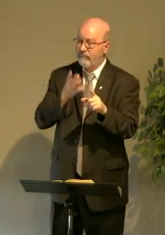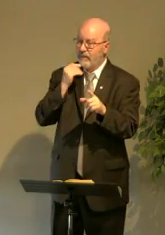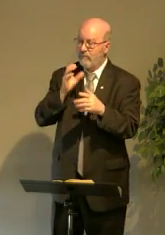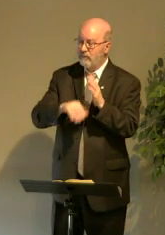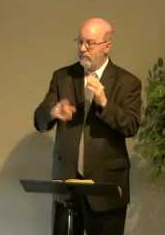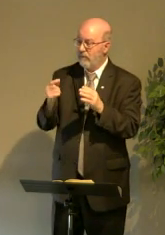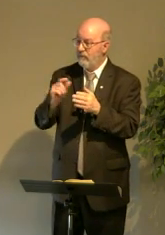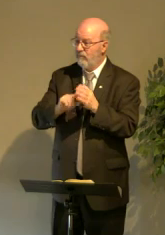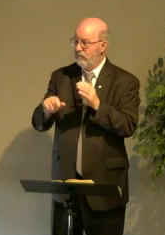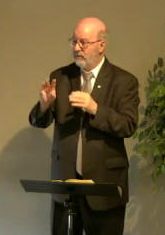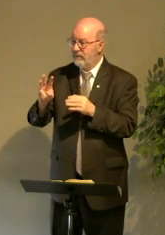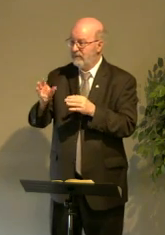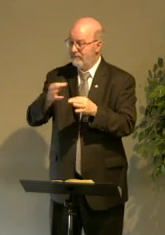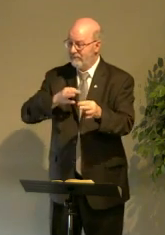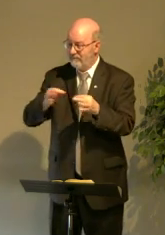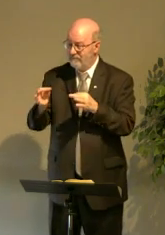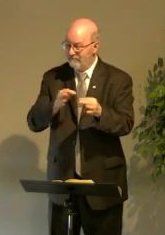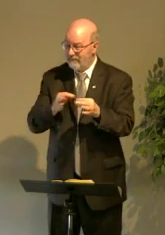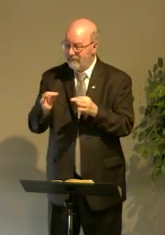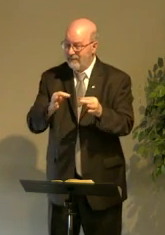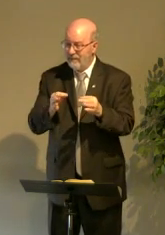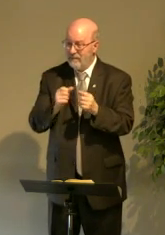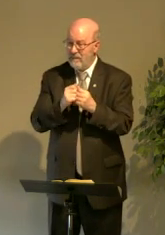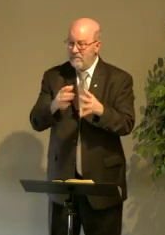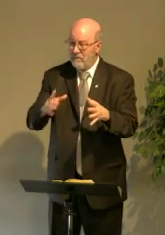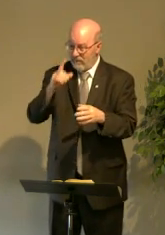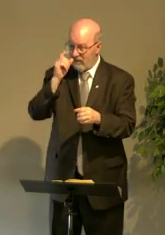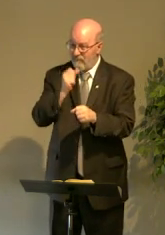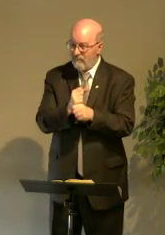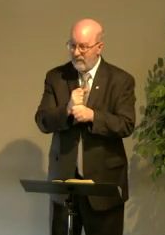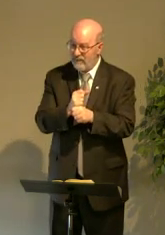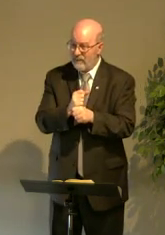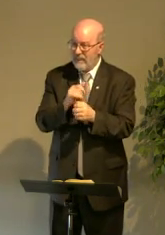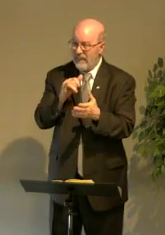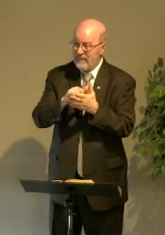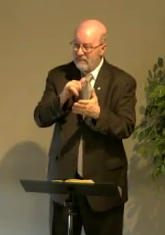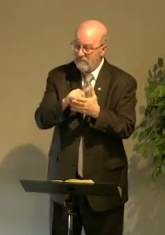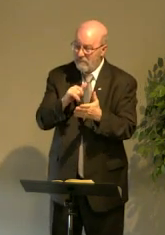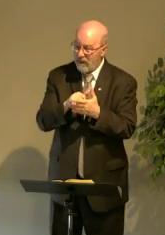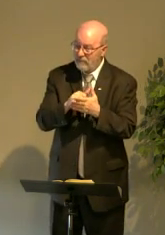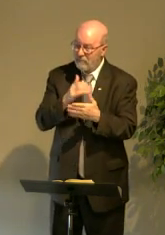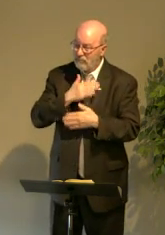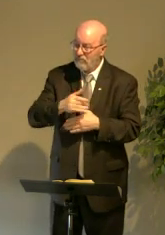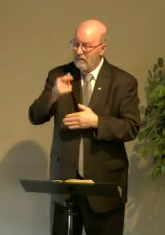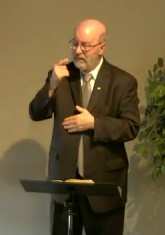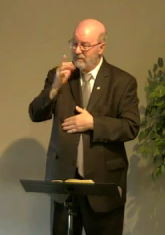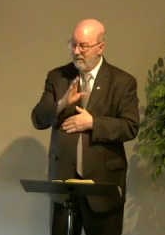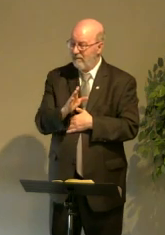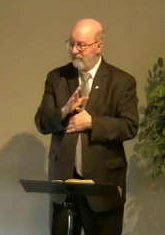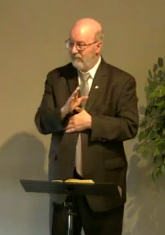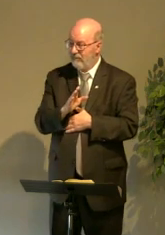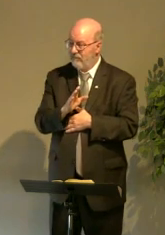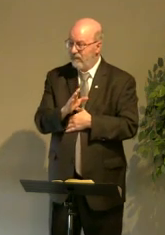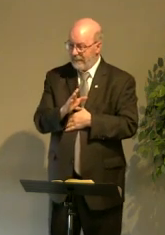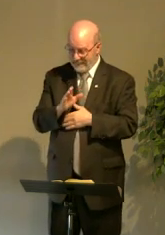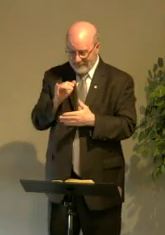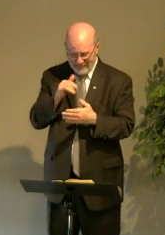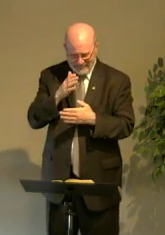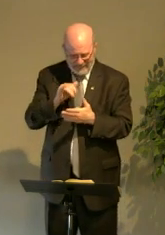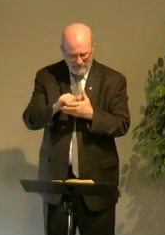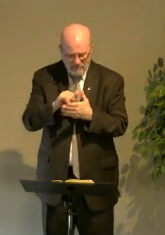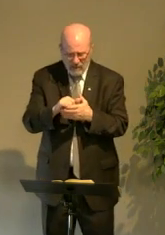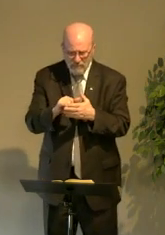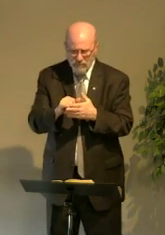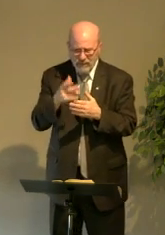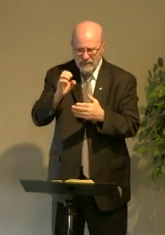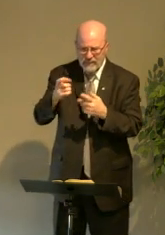chapter 11, verse 6 explains, "But without faith, it's impossible to please him." Right? It's impossible to do so.